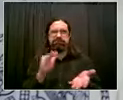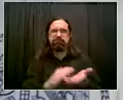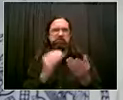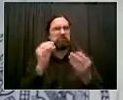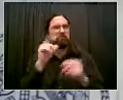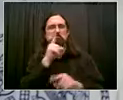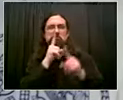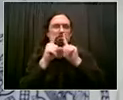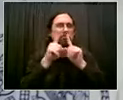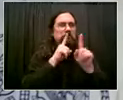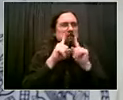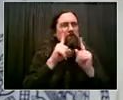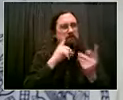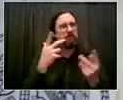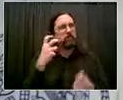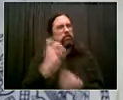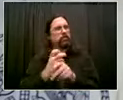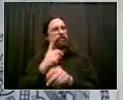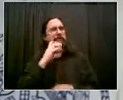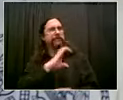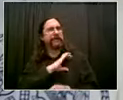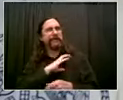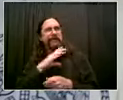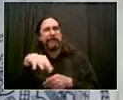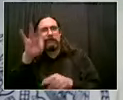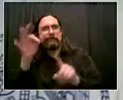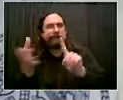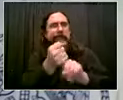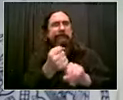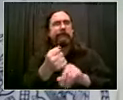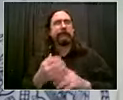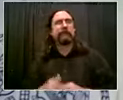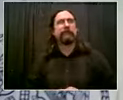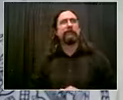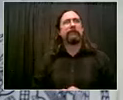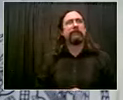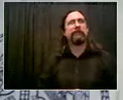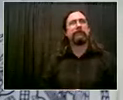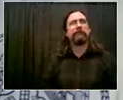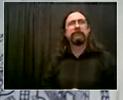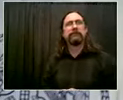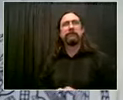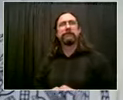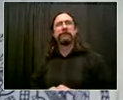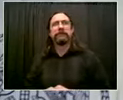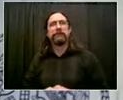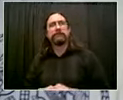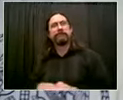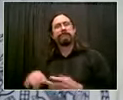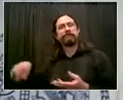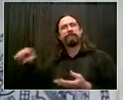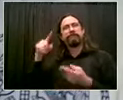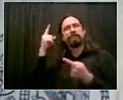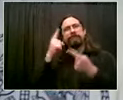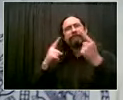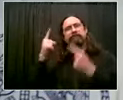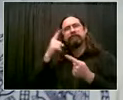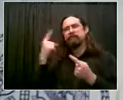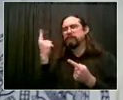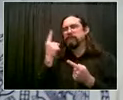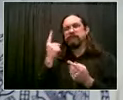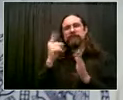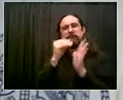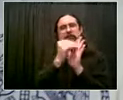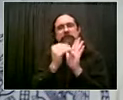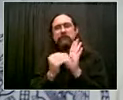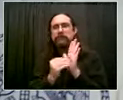folks who mean to do violence against a fellow New Yorker are off the streets. I want you to hear from the district attorney of the Bronx. She has